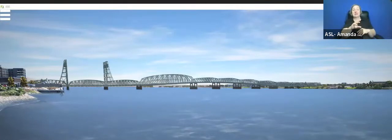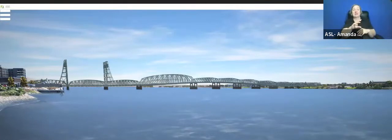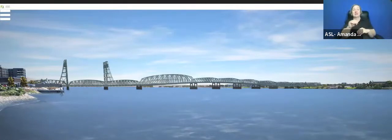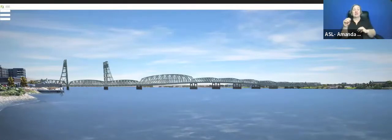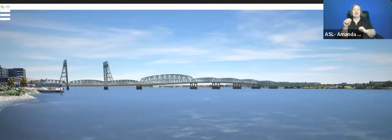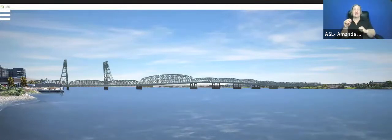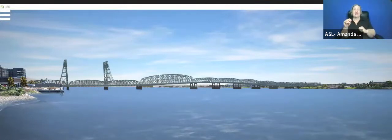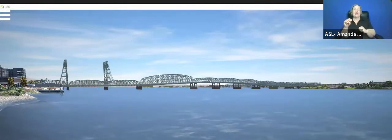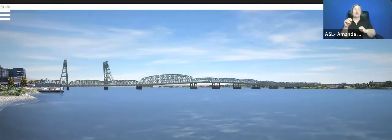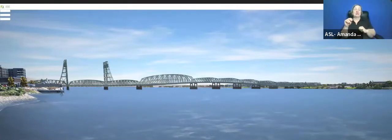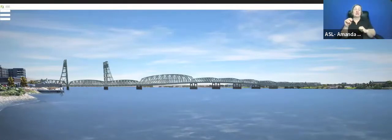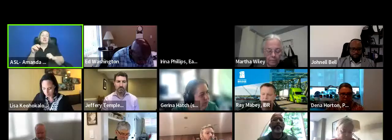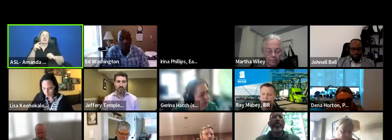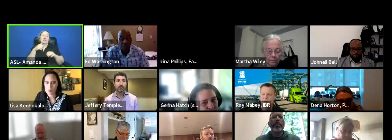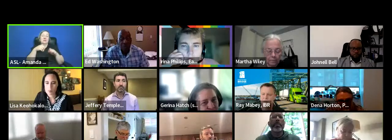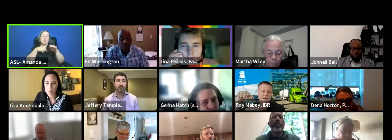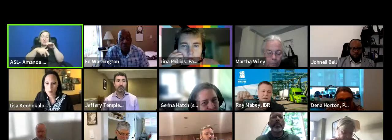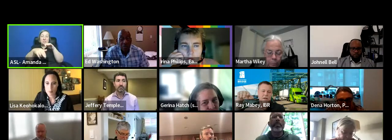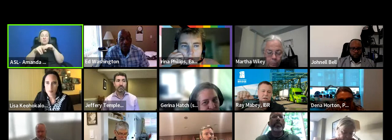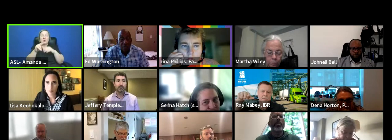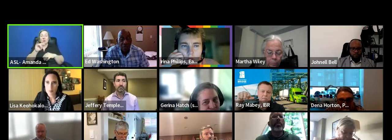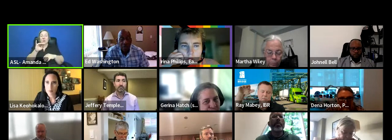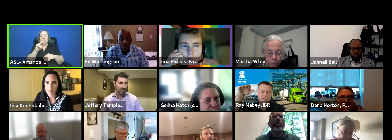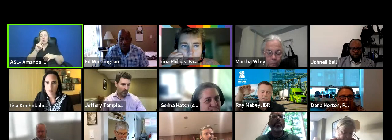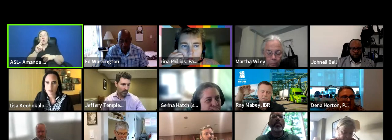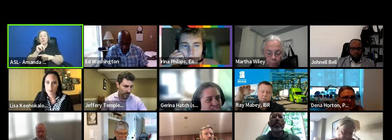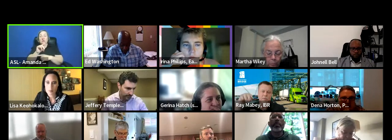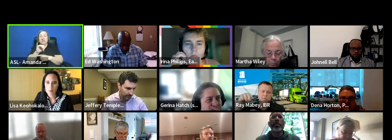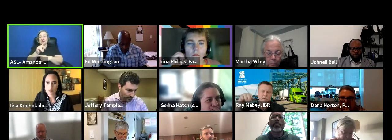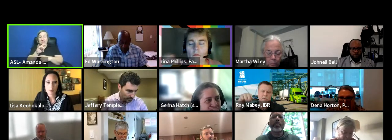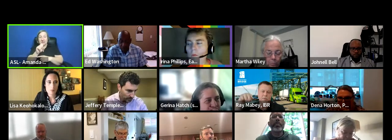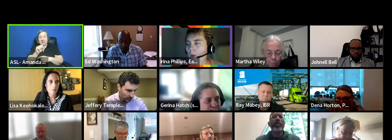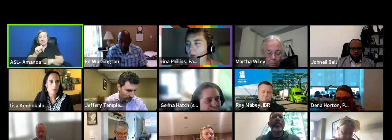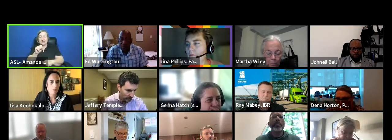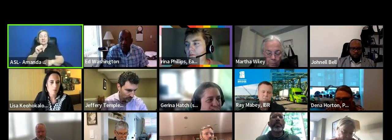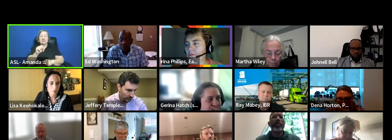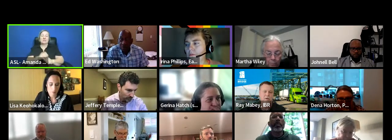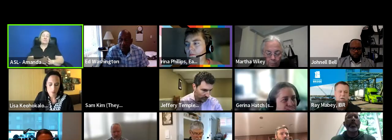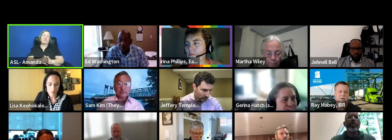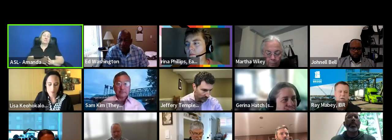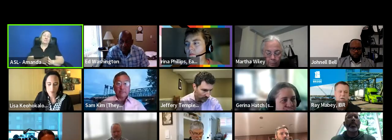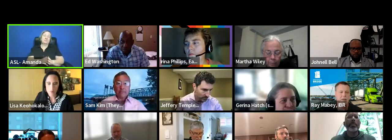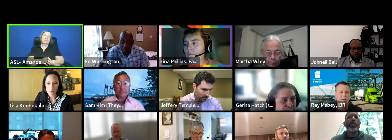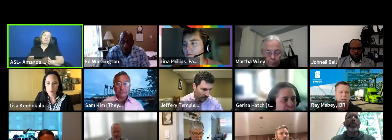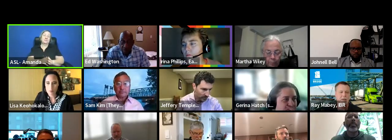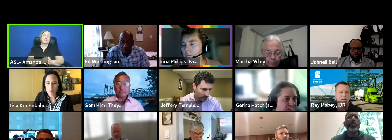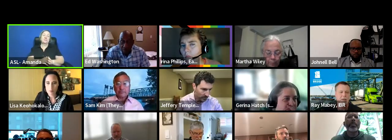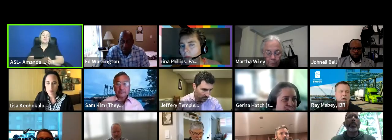the pedestrians and utilities on the northbound bottom deck with the northbound traffic on top. Thanks.